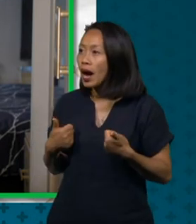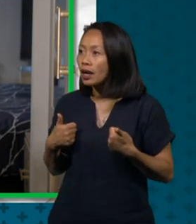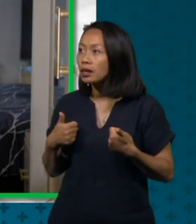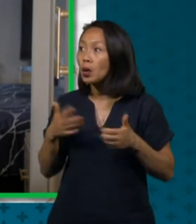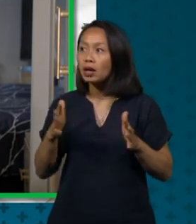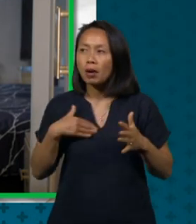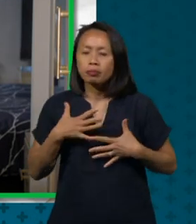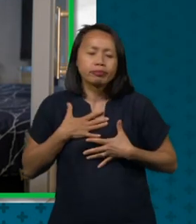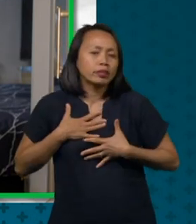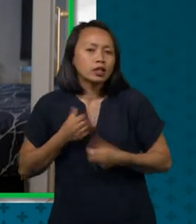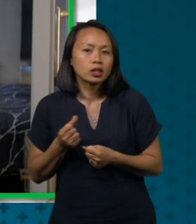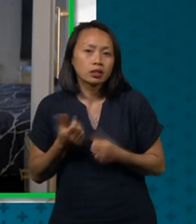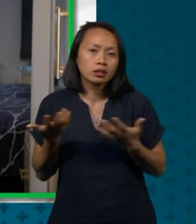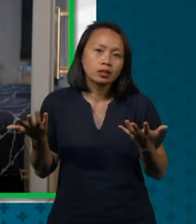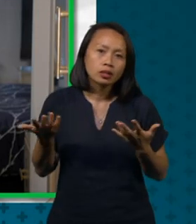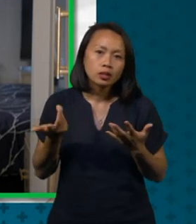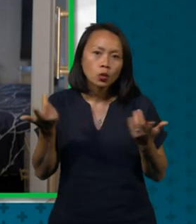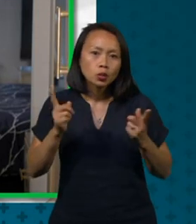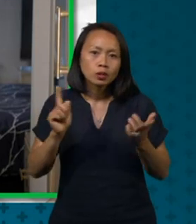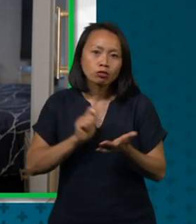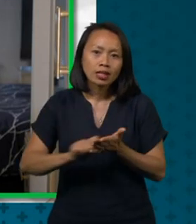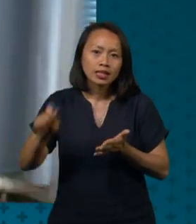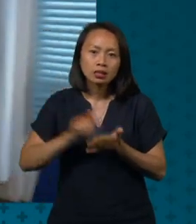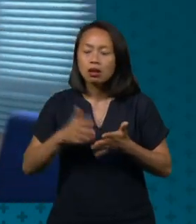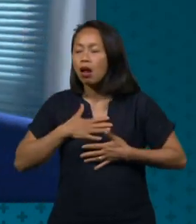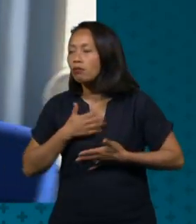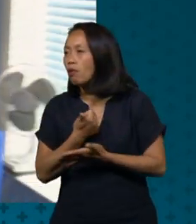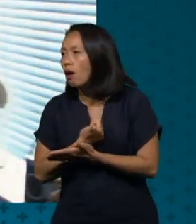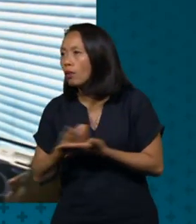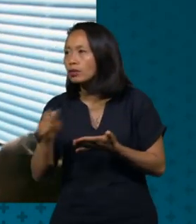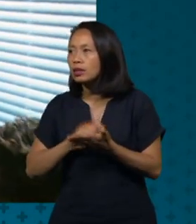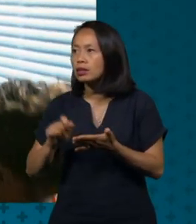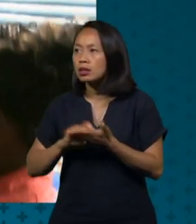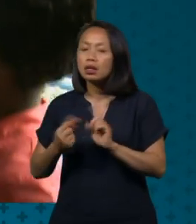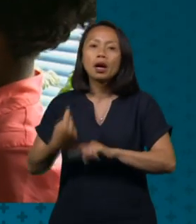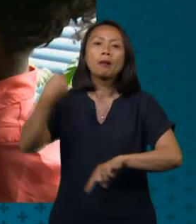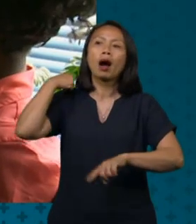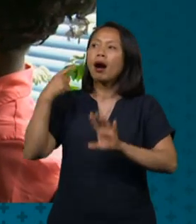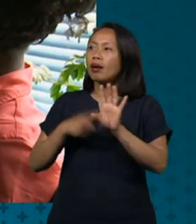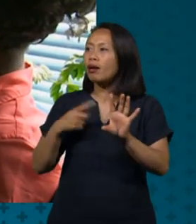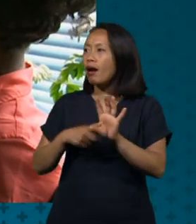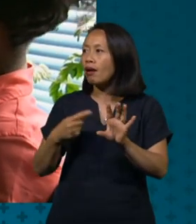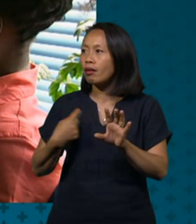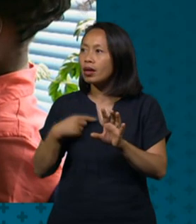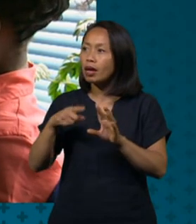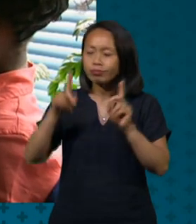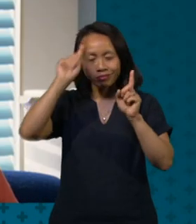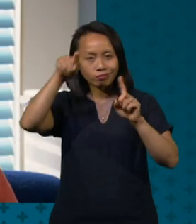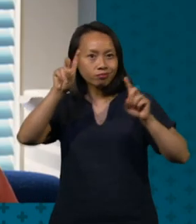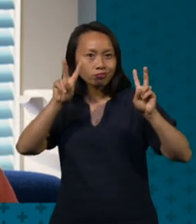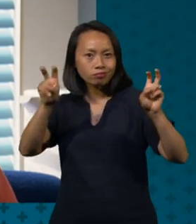I've always loved to write, even going back to when I was younger. I've come to type up my article. May I see?